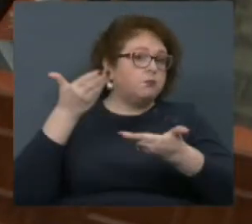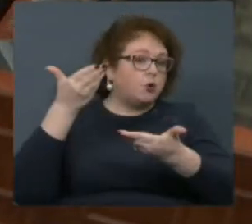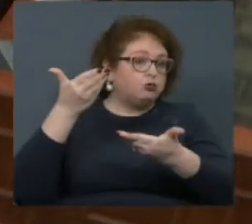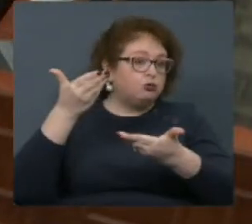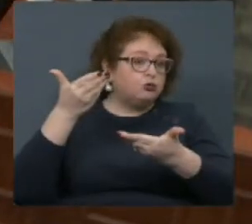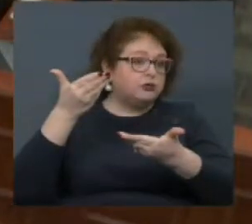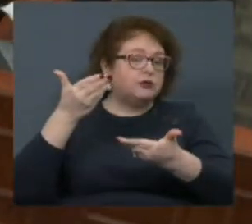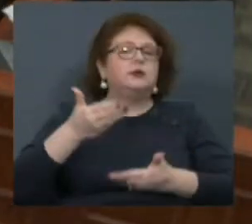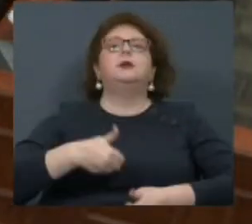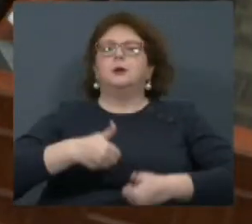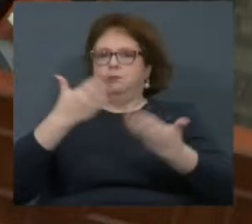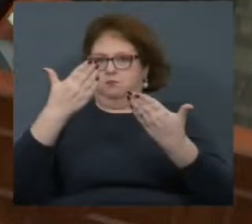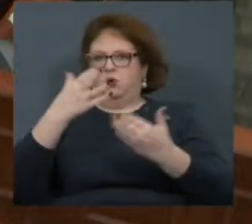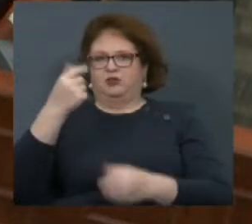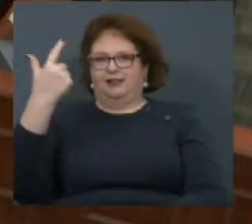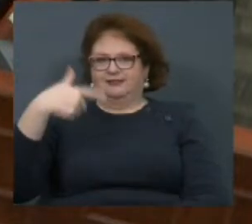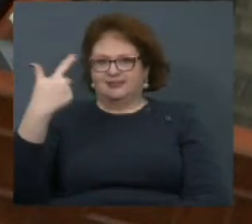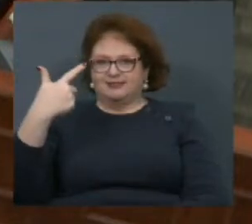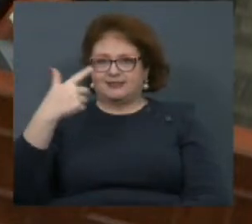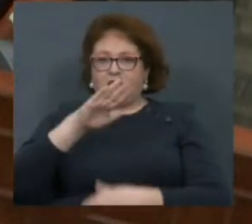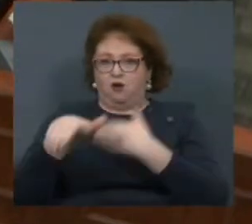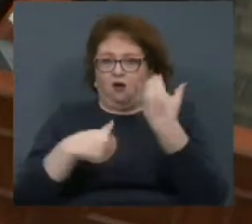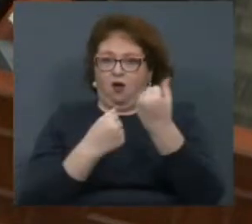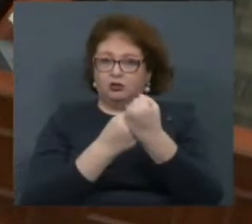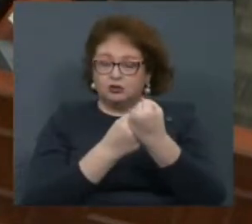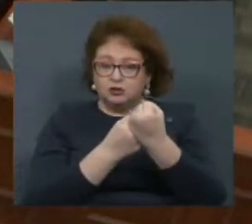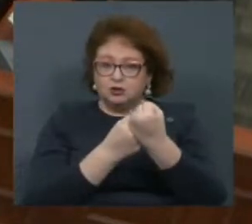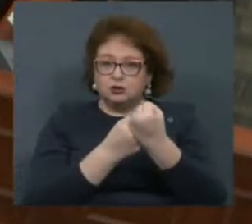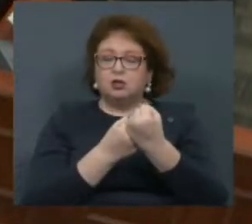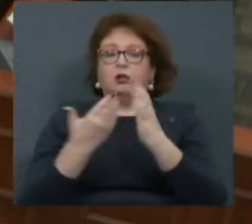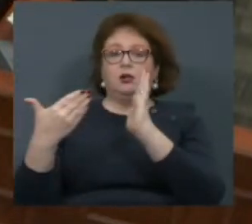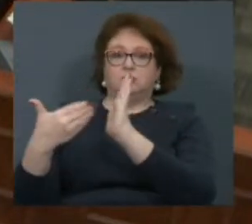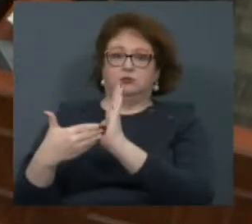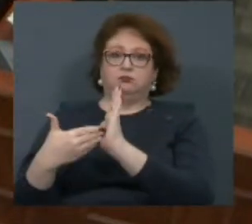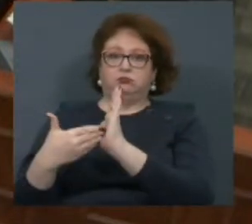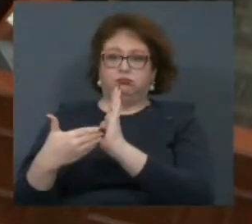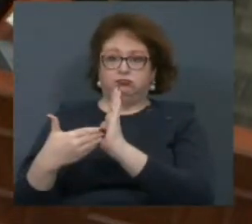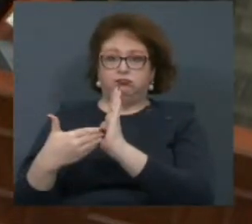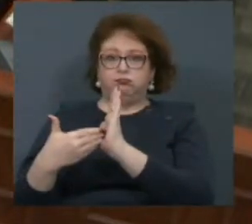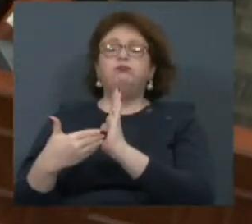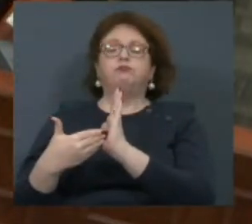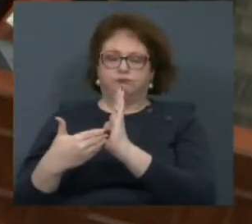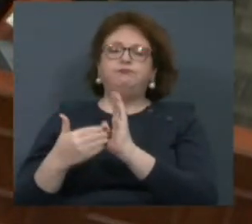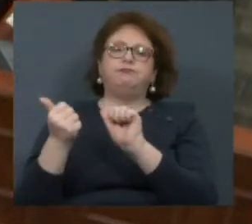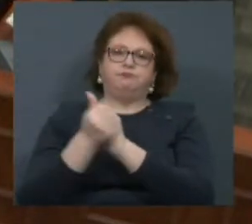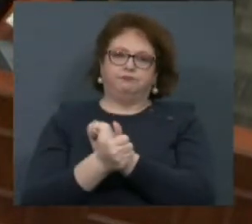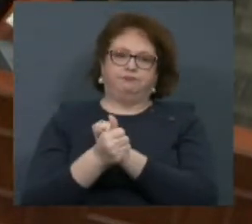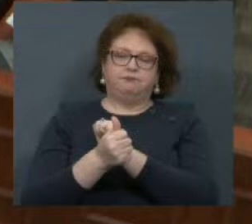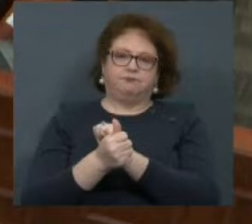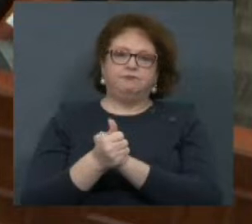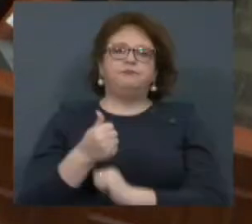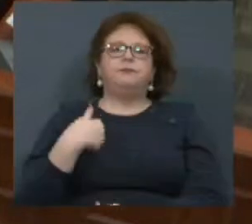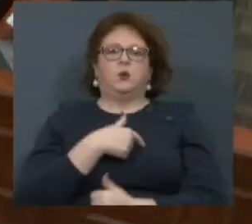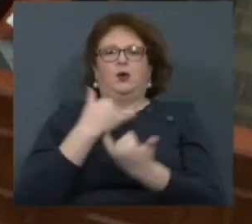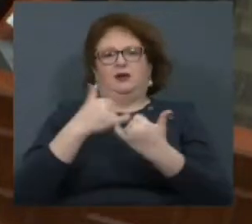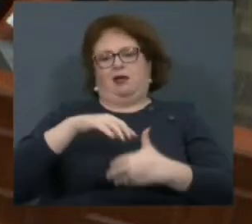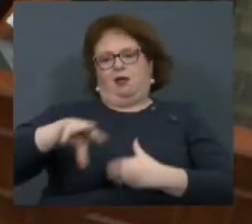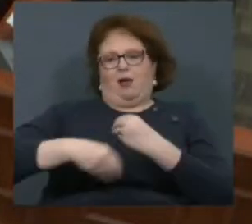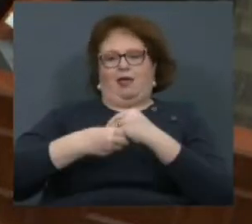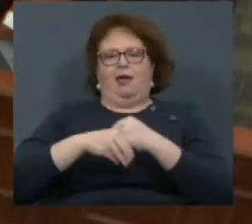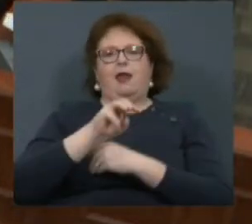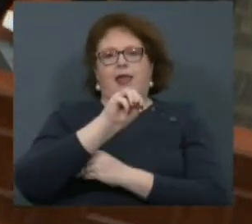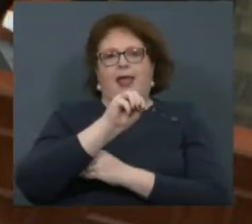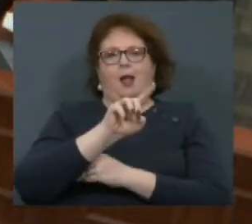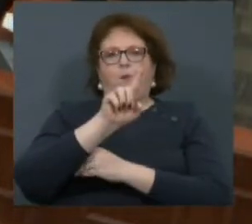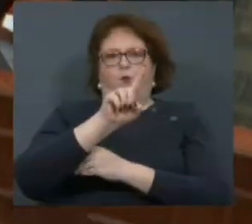There's a motion and second. All those in favor, please say aye. Aye. All those opposed, say nay. Ayes have it. We've now added M1